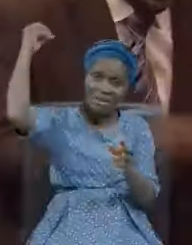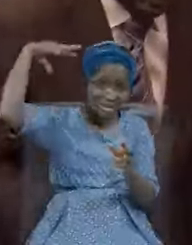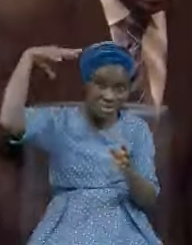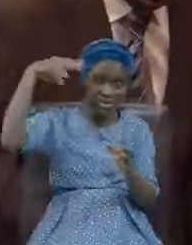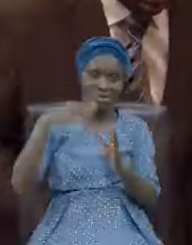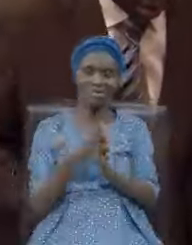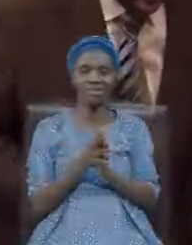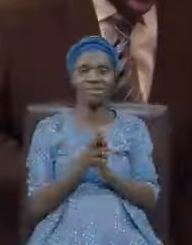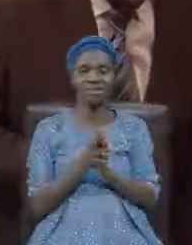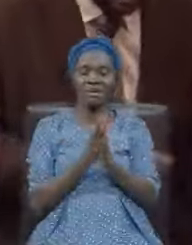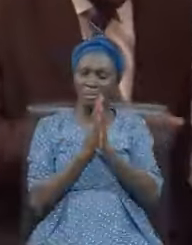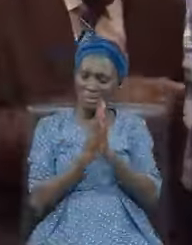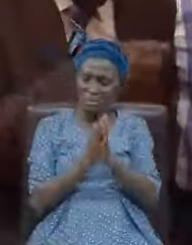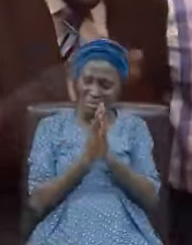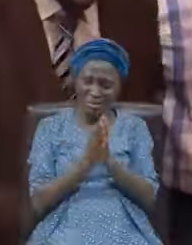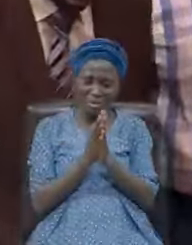Grace.